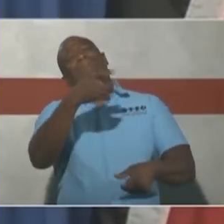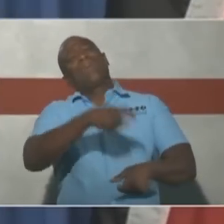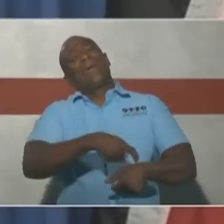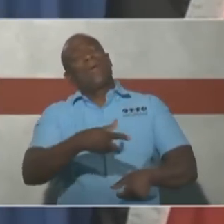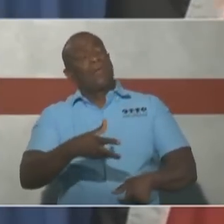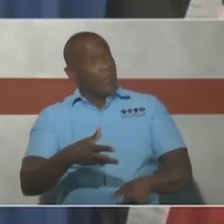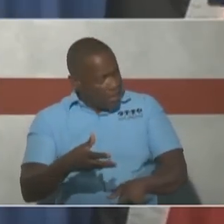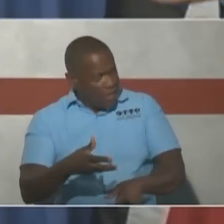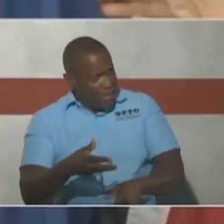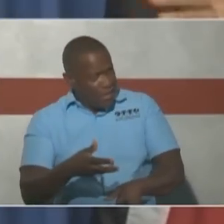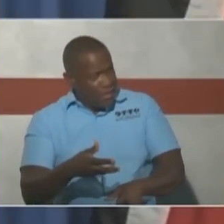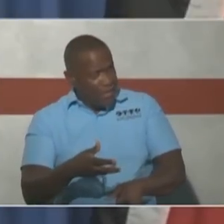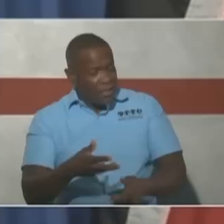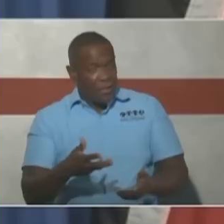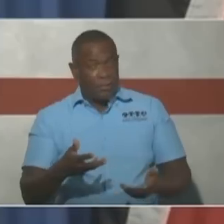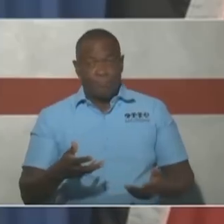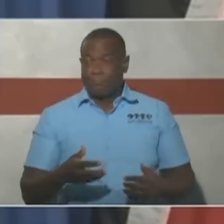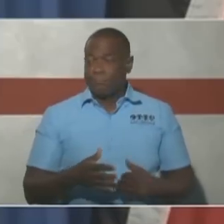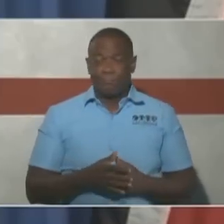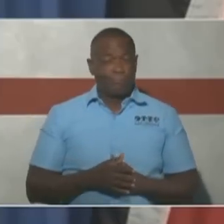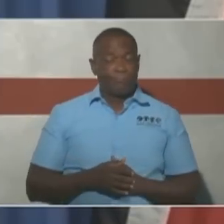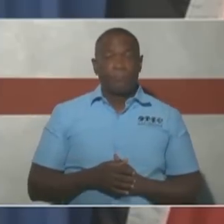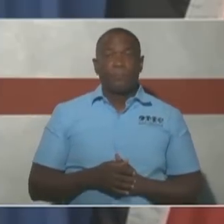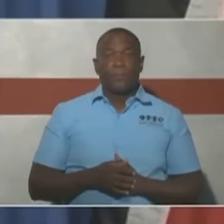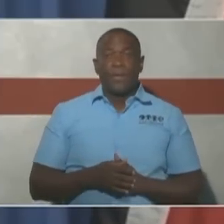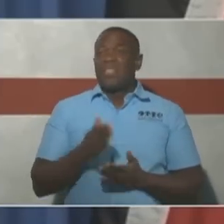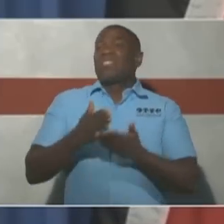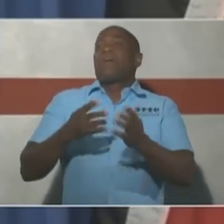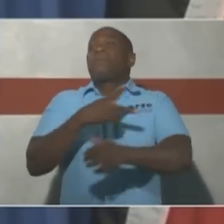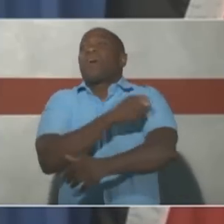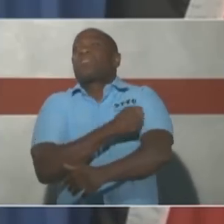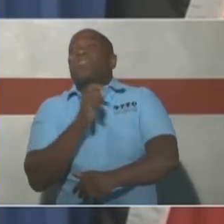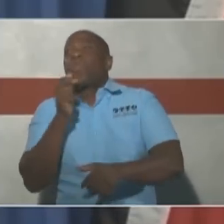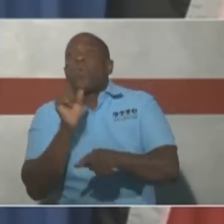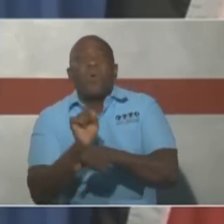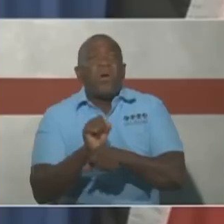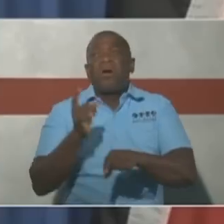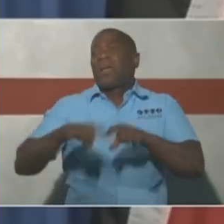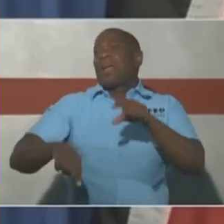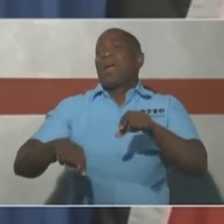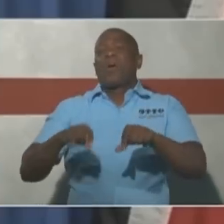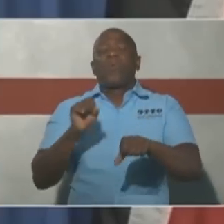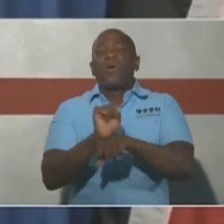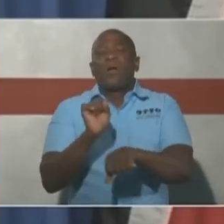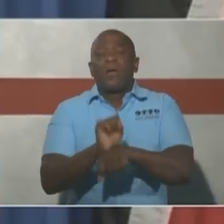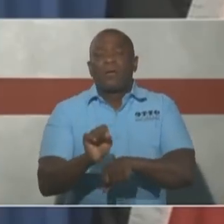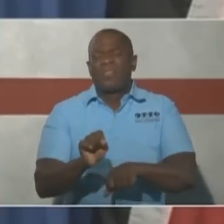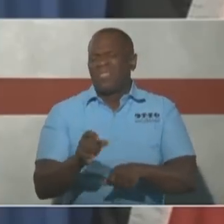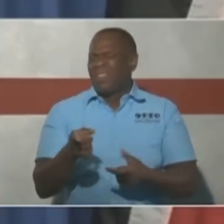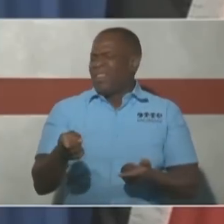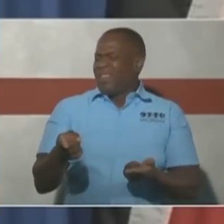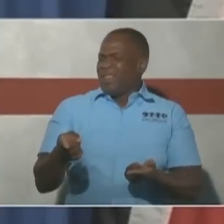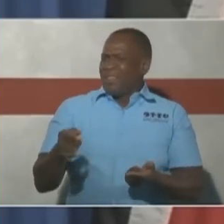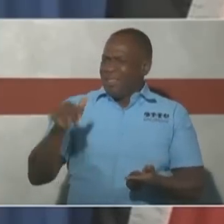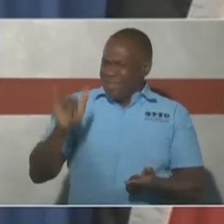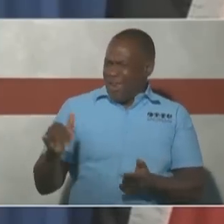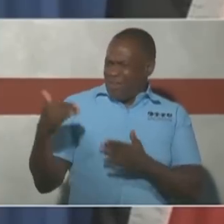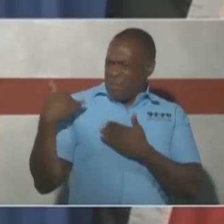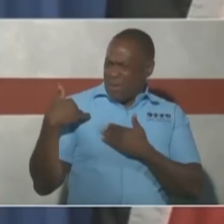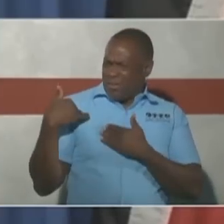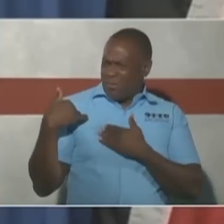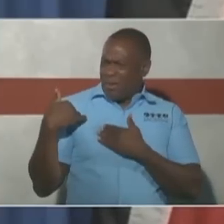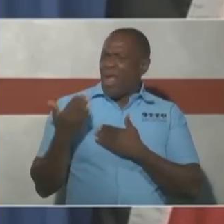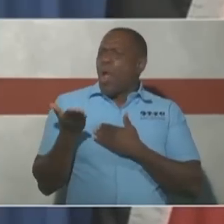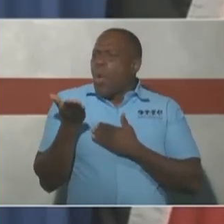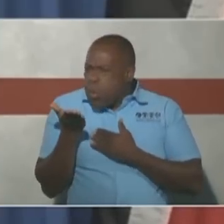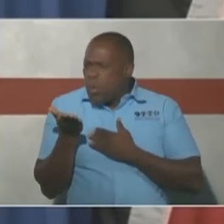if you're vaccinated, get boosted. That is the official policy of the government of Trinidad and Tobago and the World Health Organization. But you do have, I recently